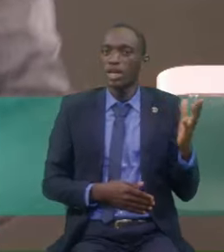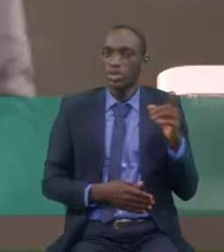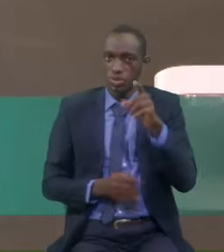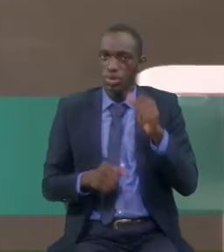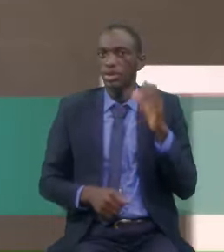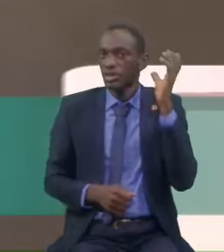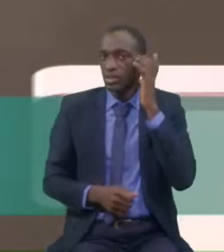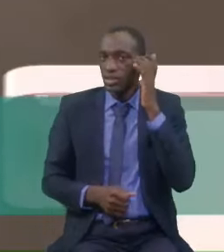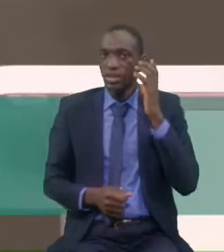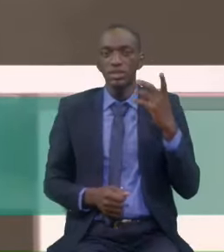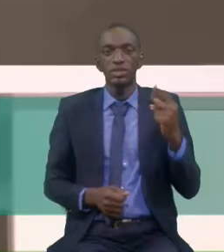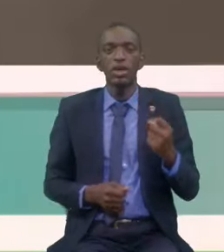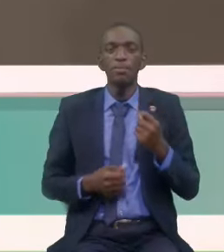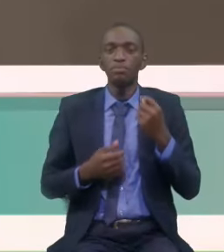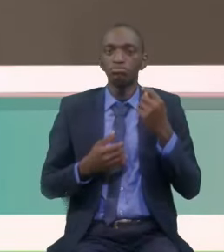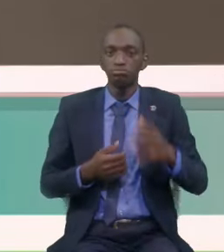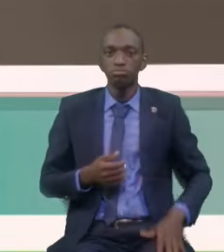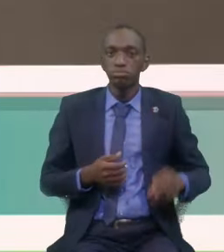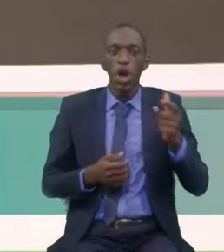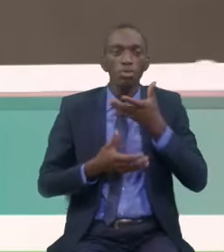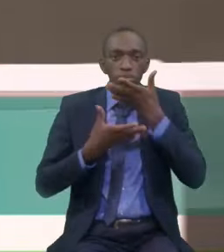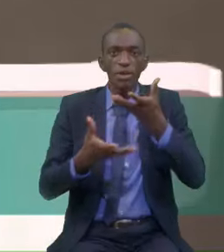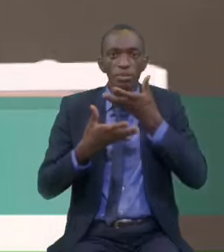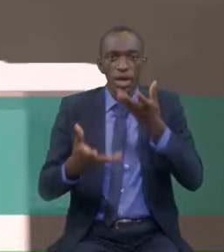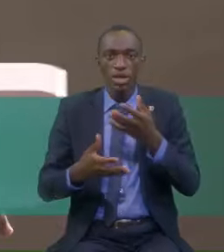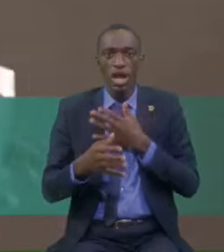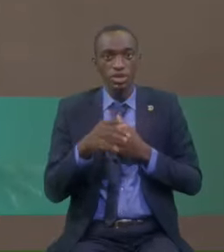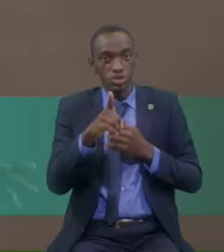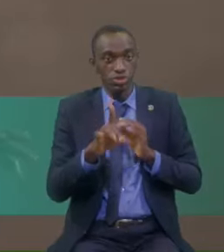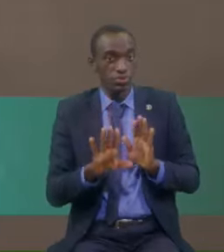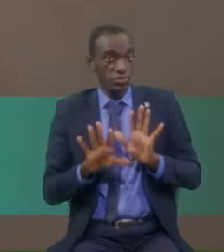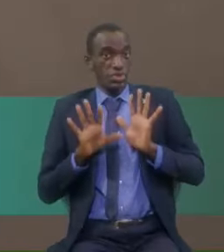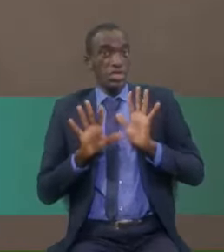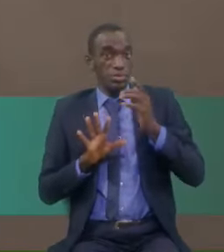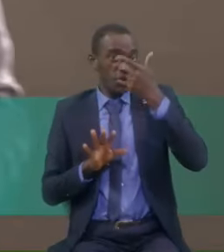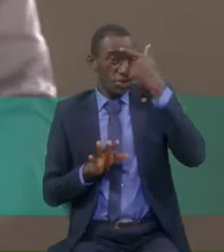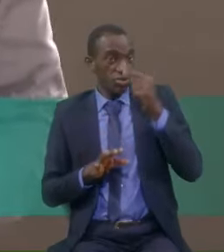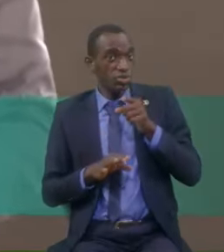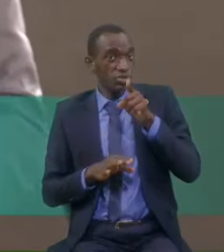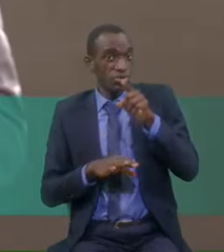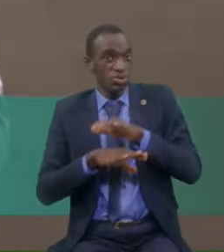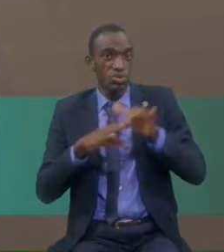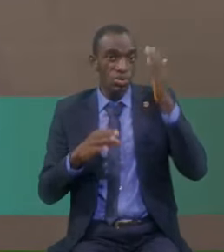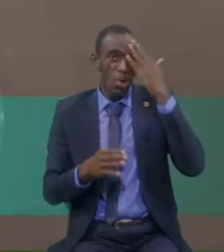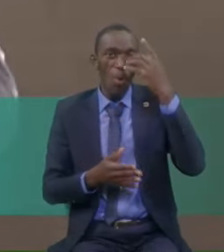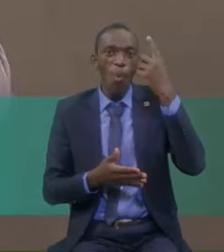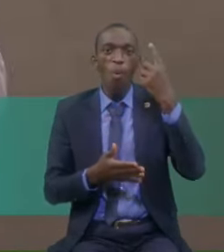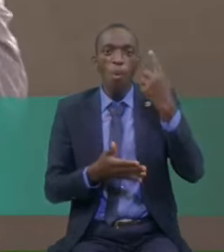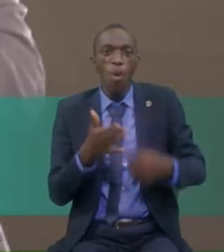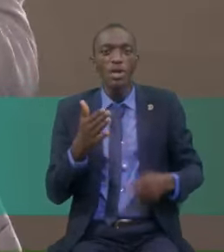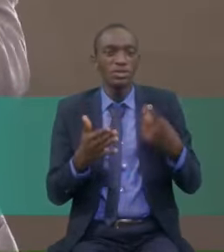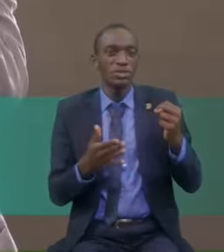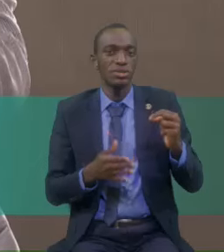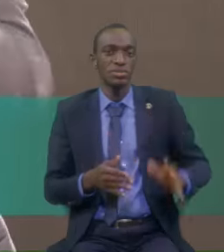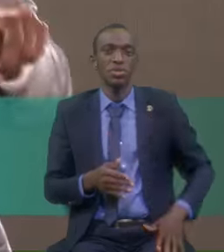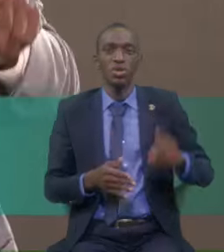of that dog, and you are afraid because you don't know what the dog will do to you. You will